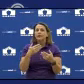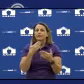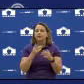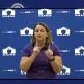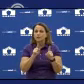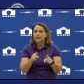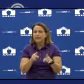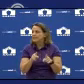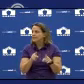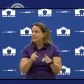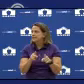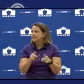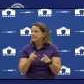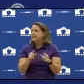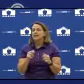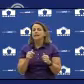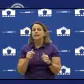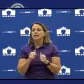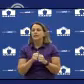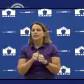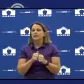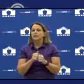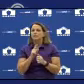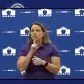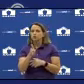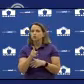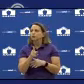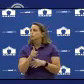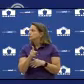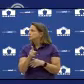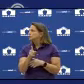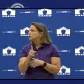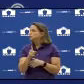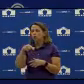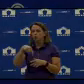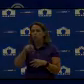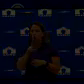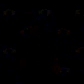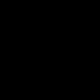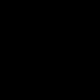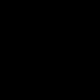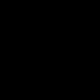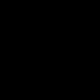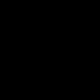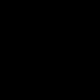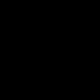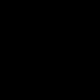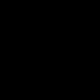attending online. Let me make sure I bring up, I think I can bring up the QR code one more